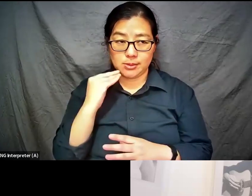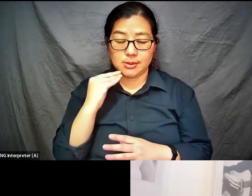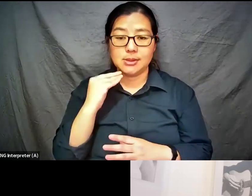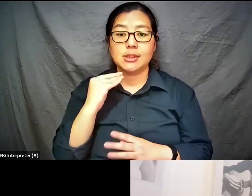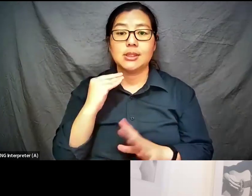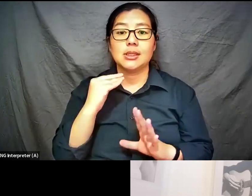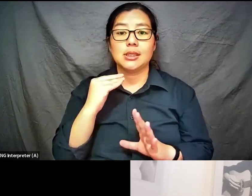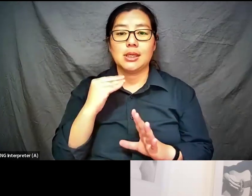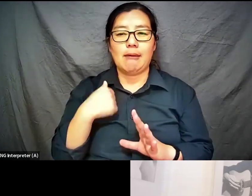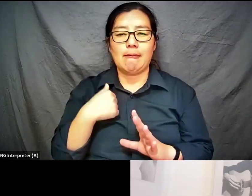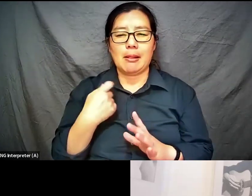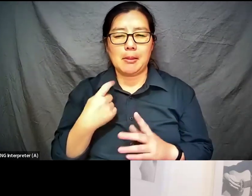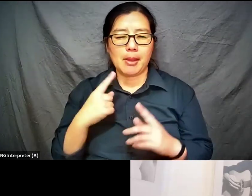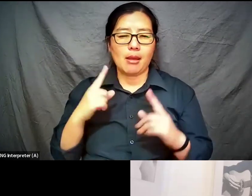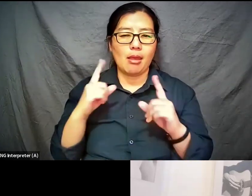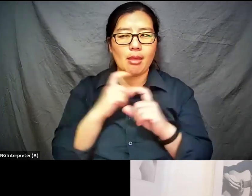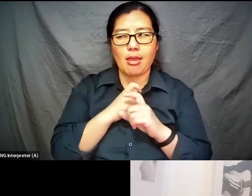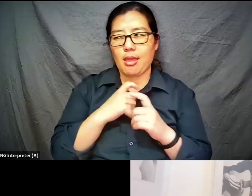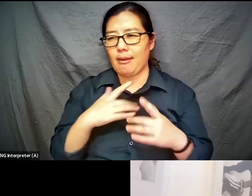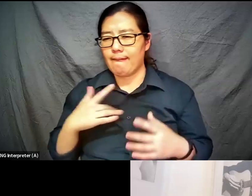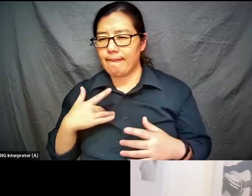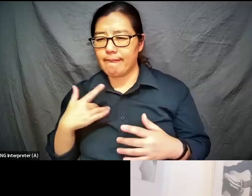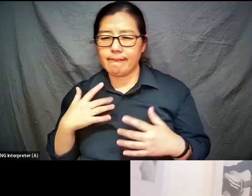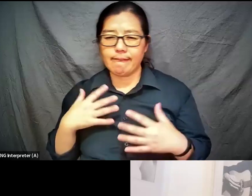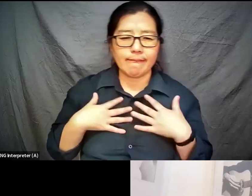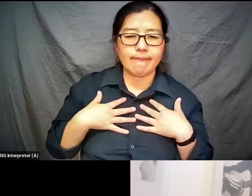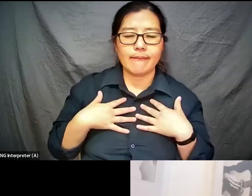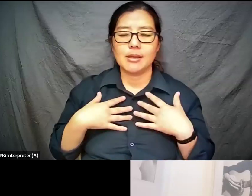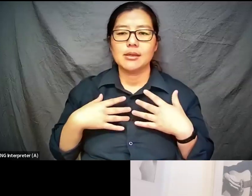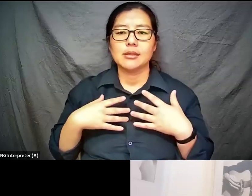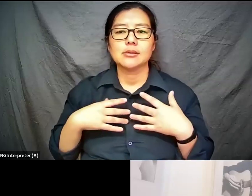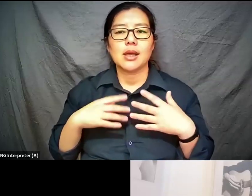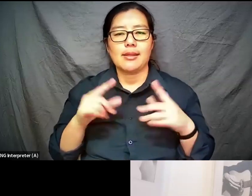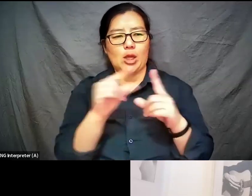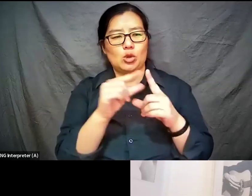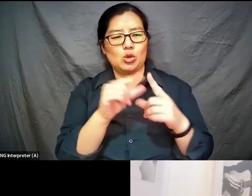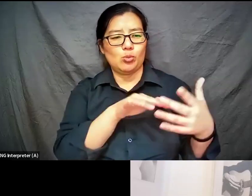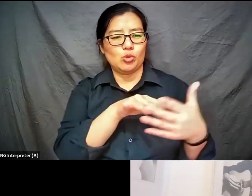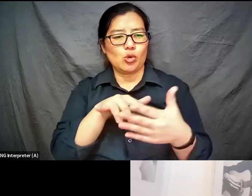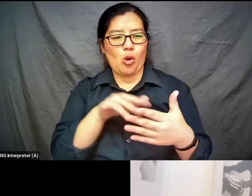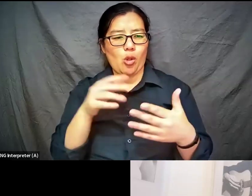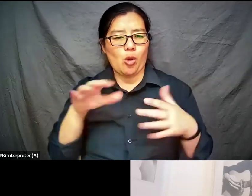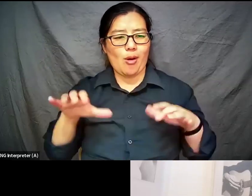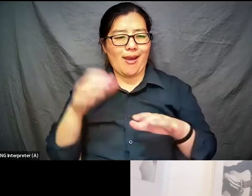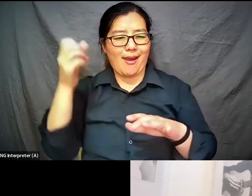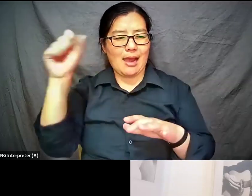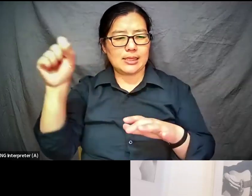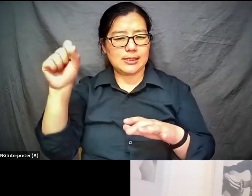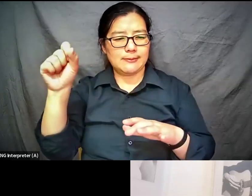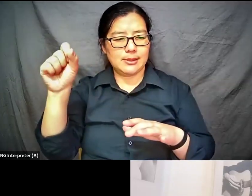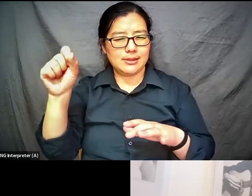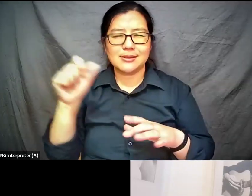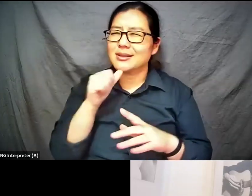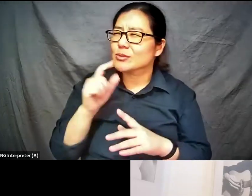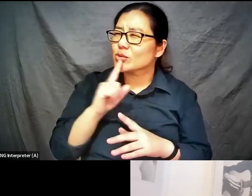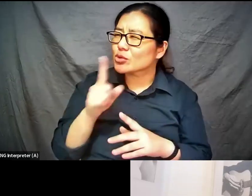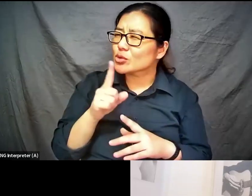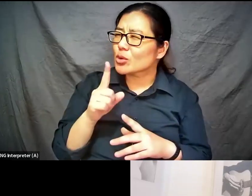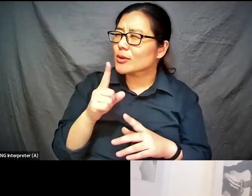it's based around conflict, and it's like problem solving. It's like Scandal, having somebody come in and fix something that